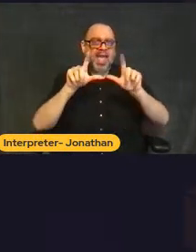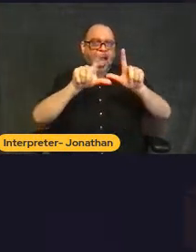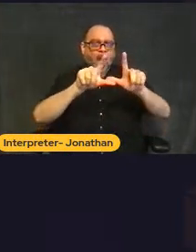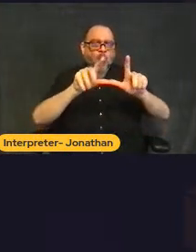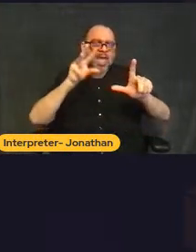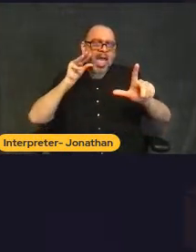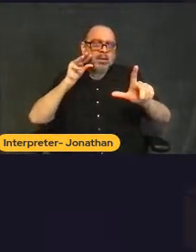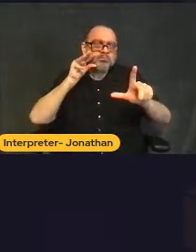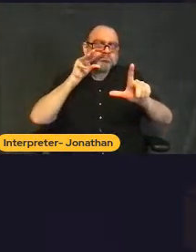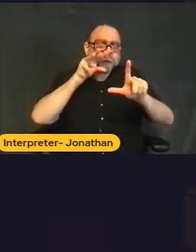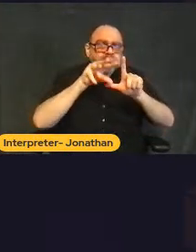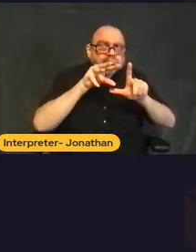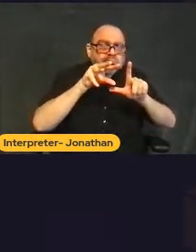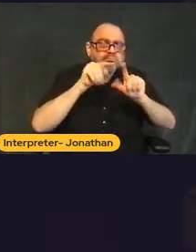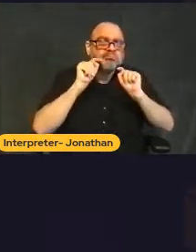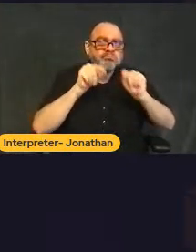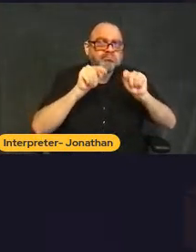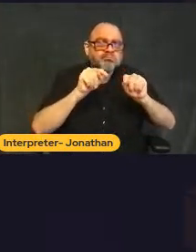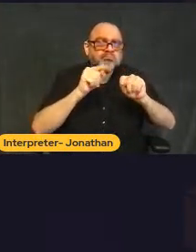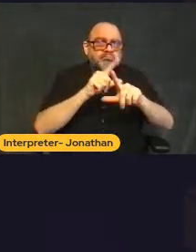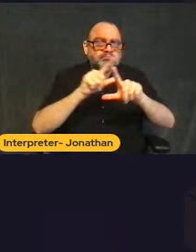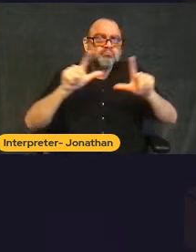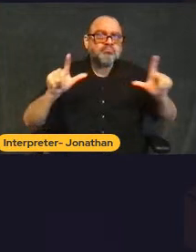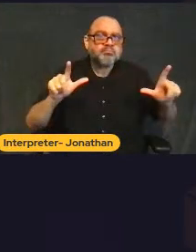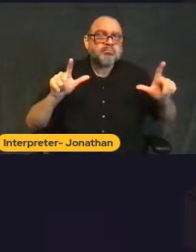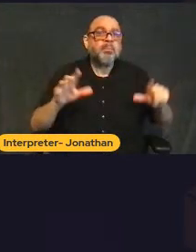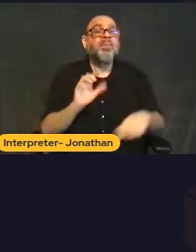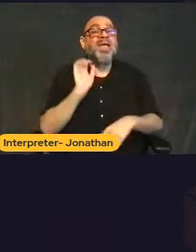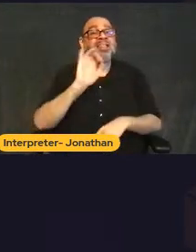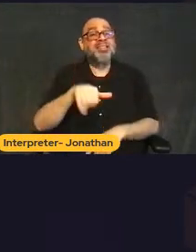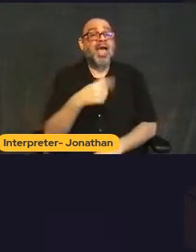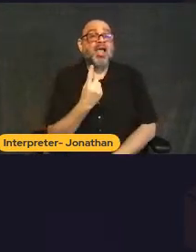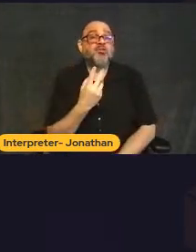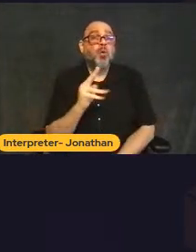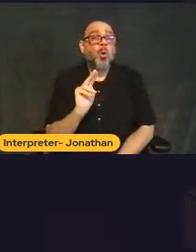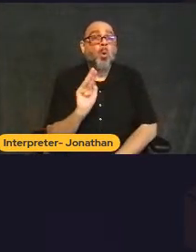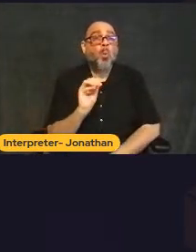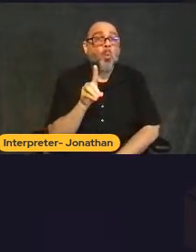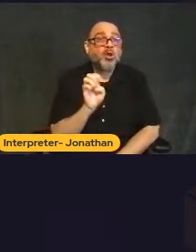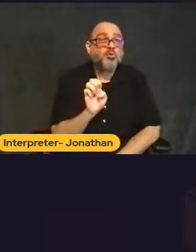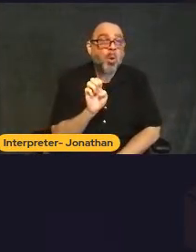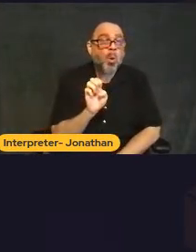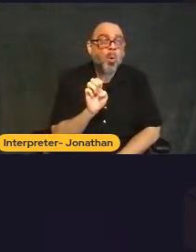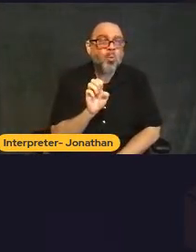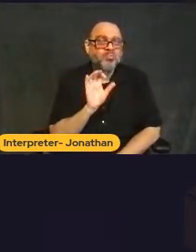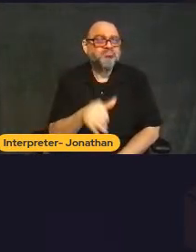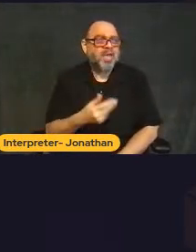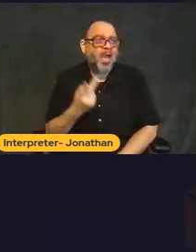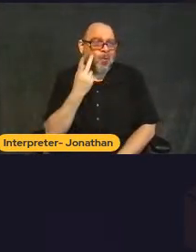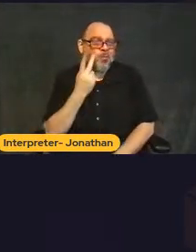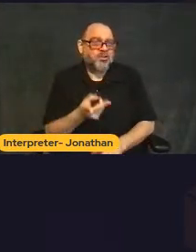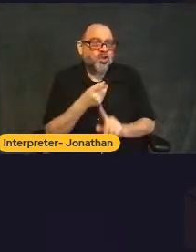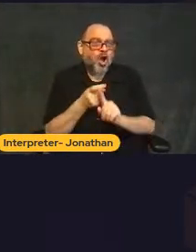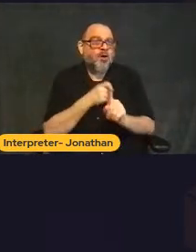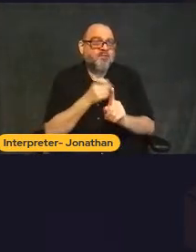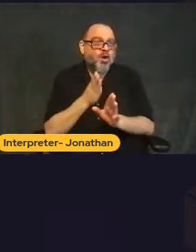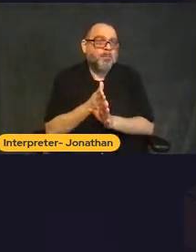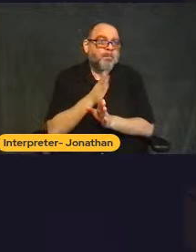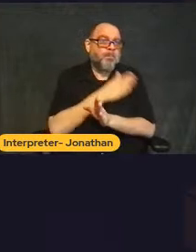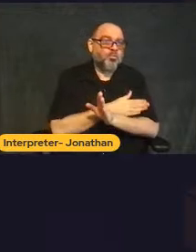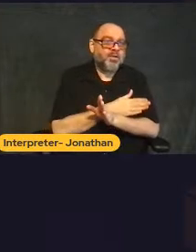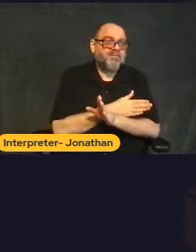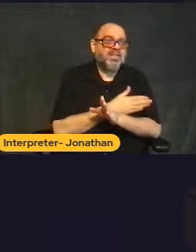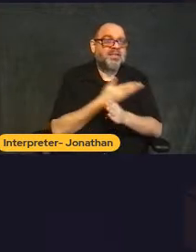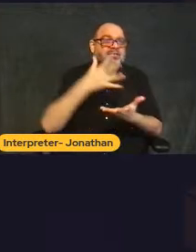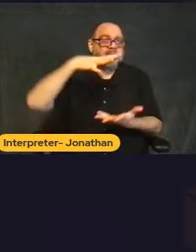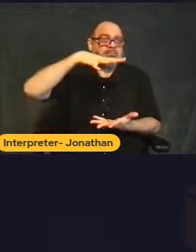VPC part. So this was just one node or icon in the previous collapse diagram. And